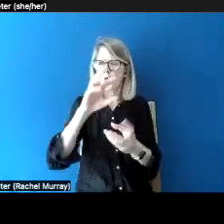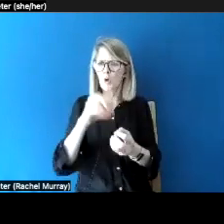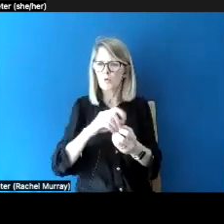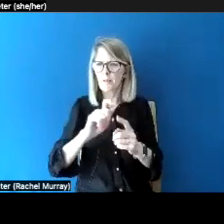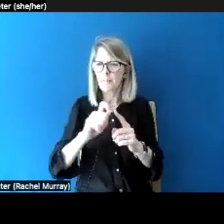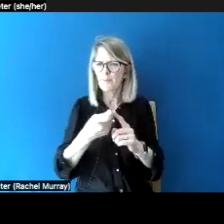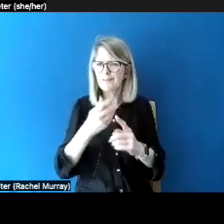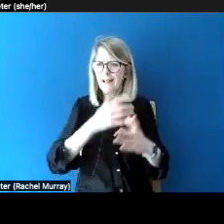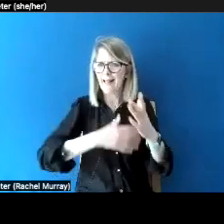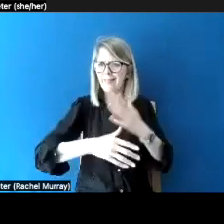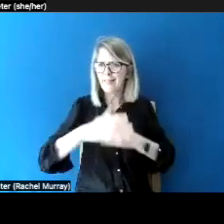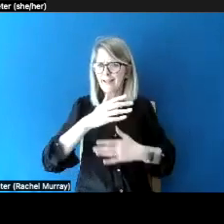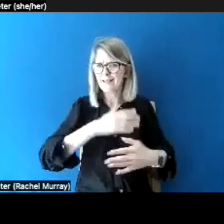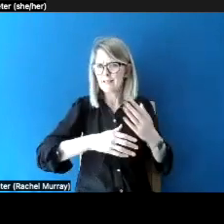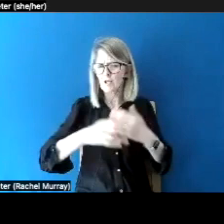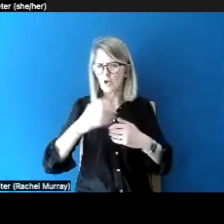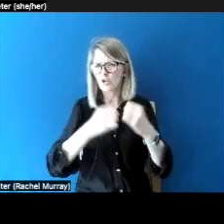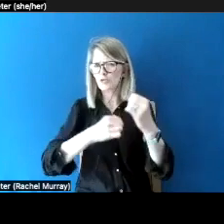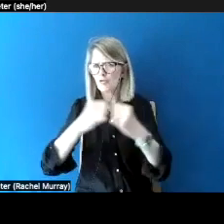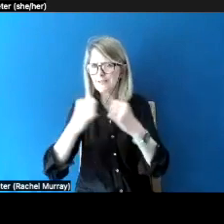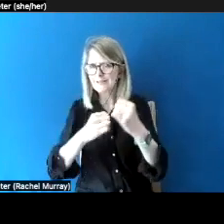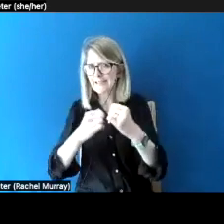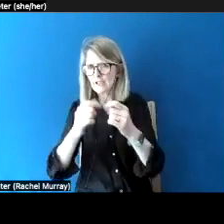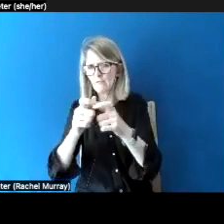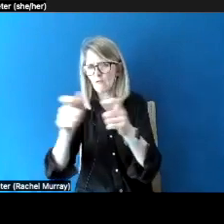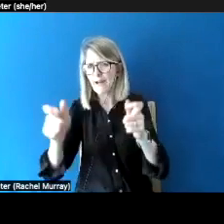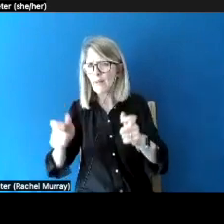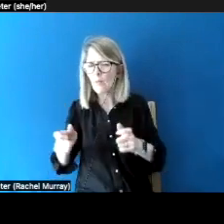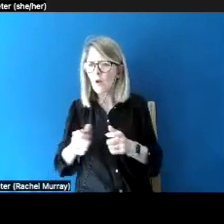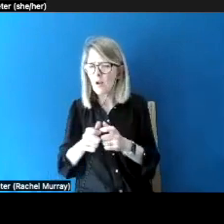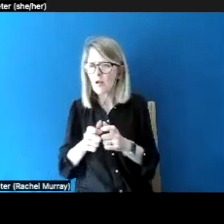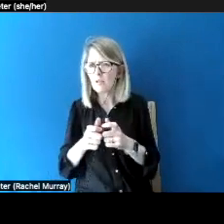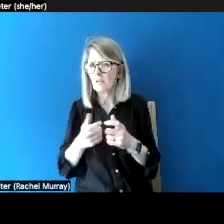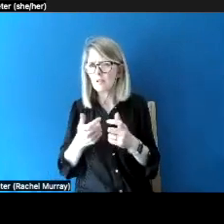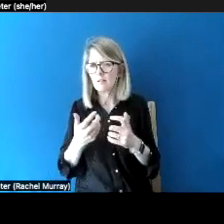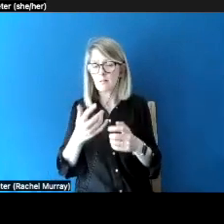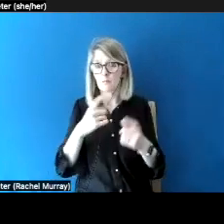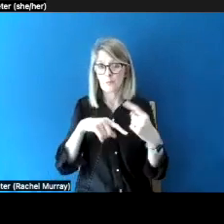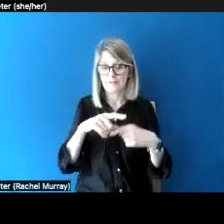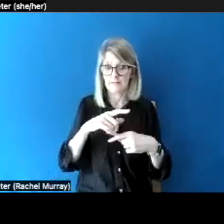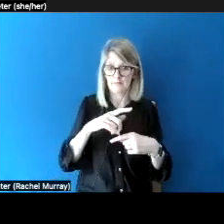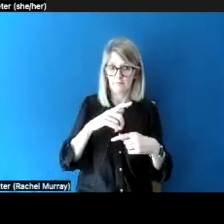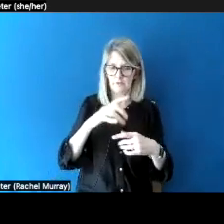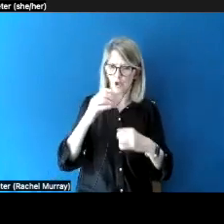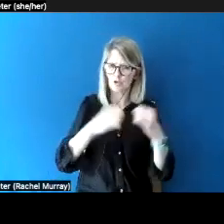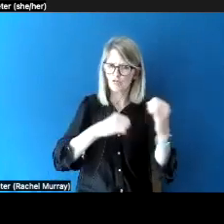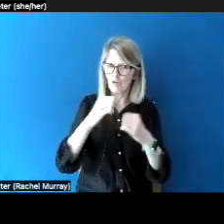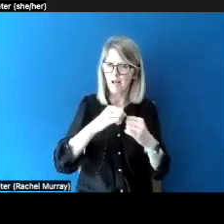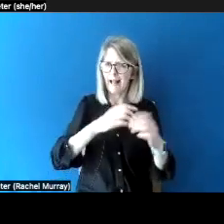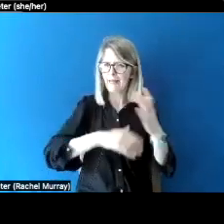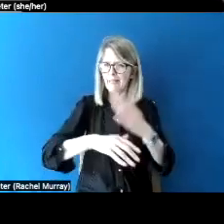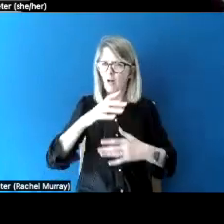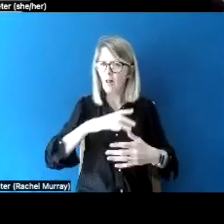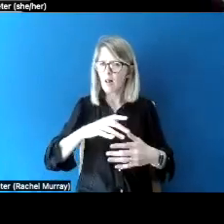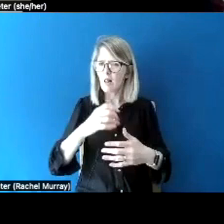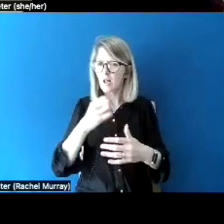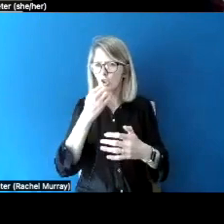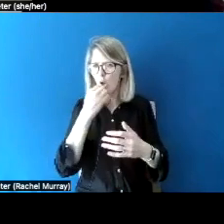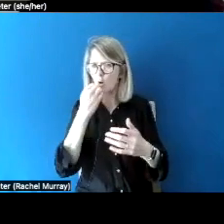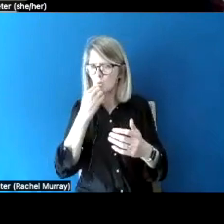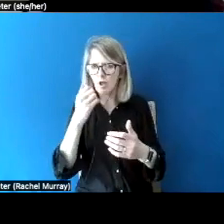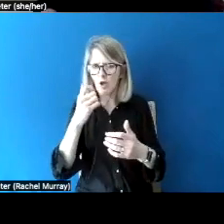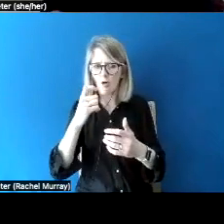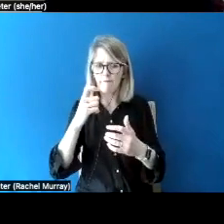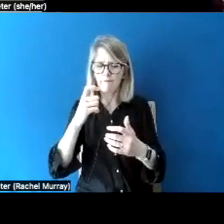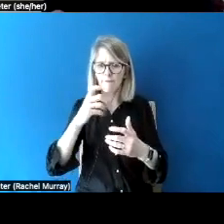very often is a constructed framework. We construct ethical code of practice. However, justice, on the